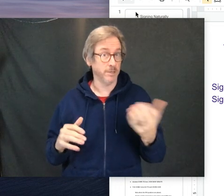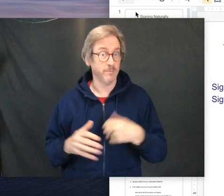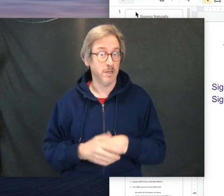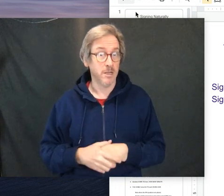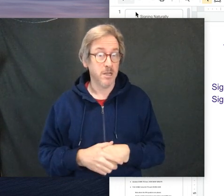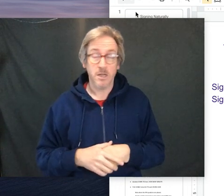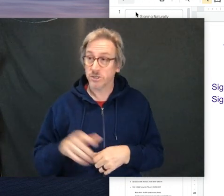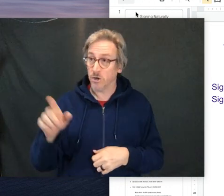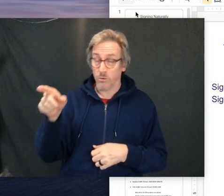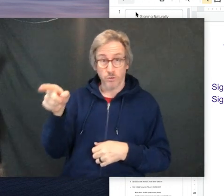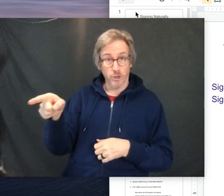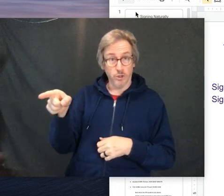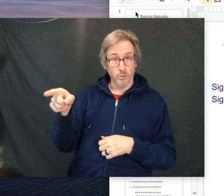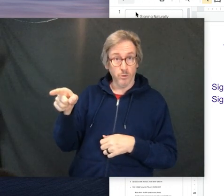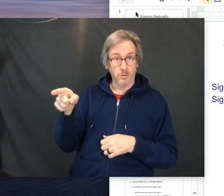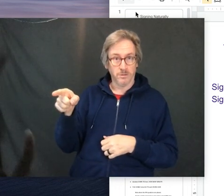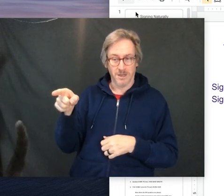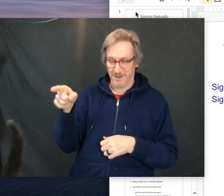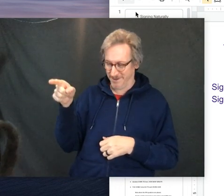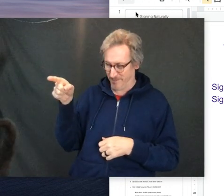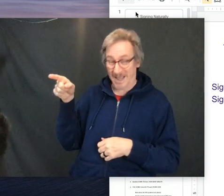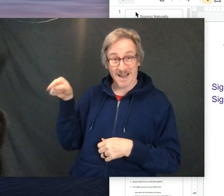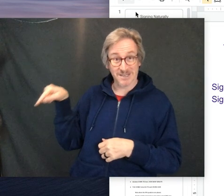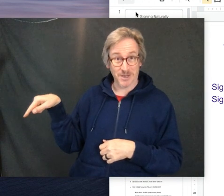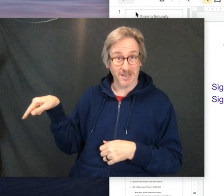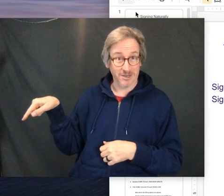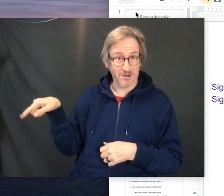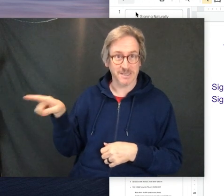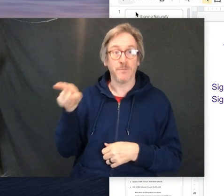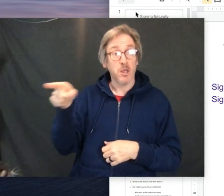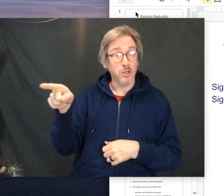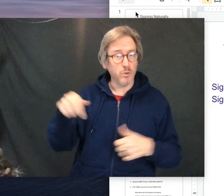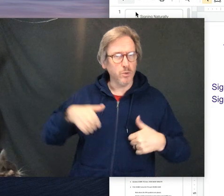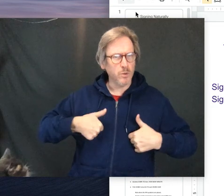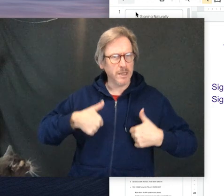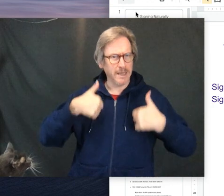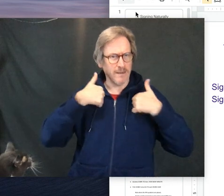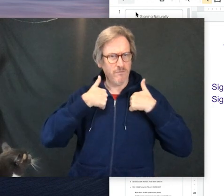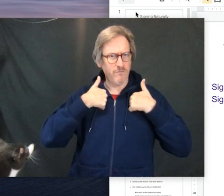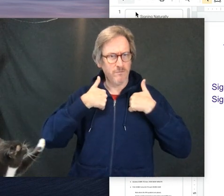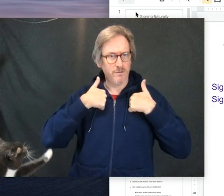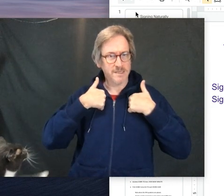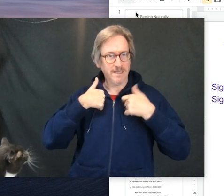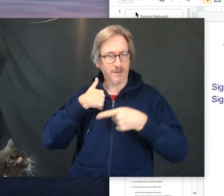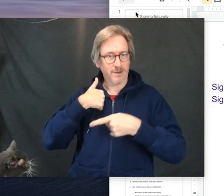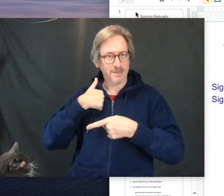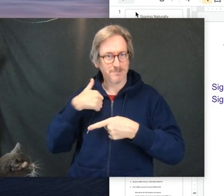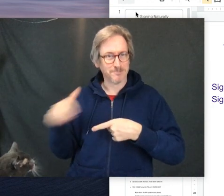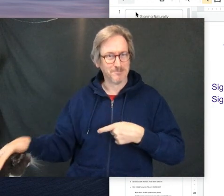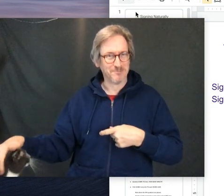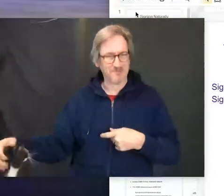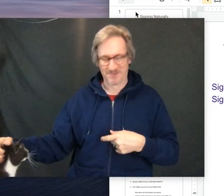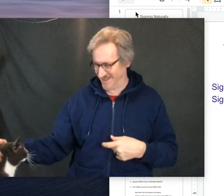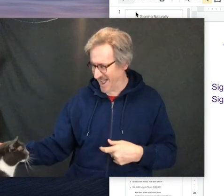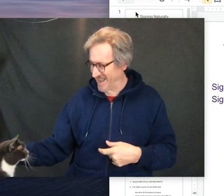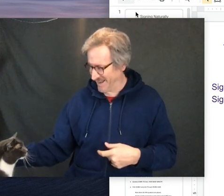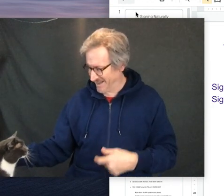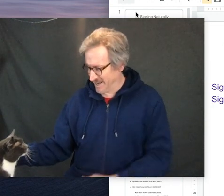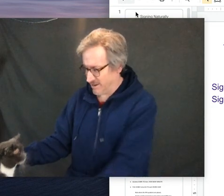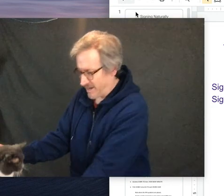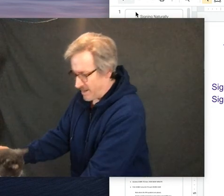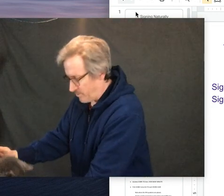Right. So my cat is going a little crazy. You live. See, there he is.